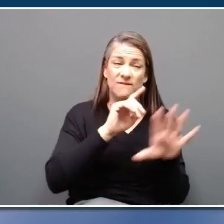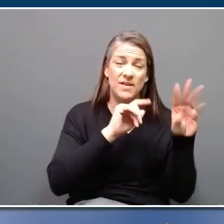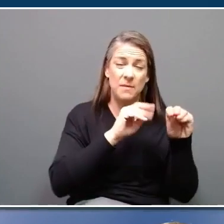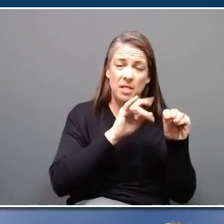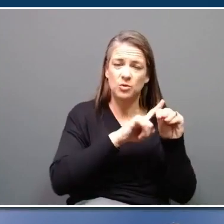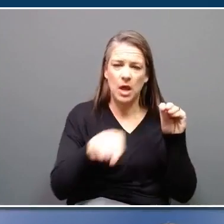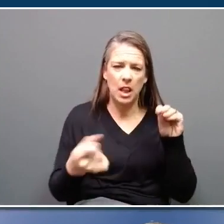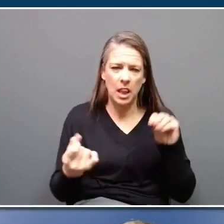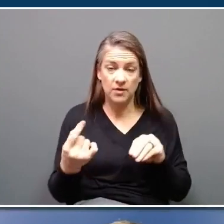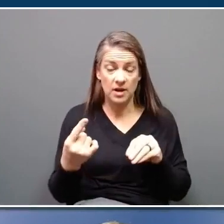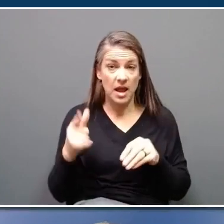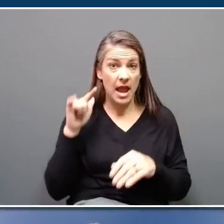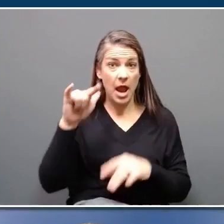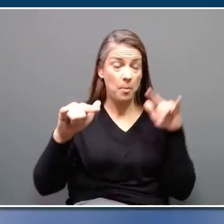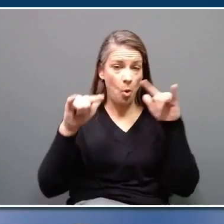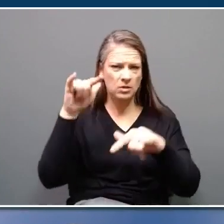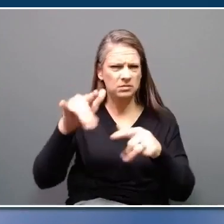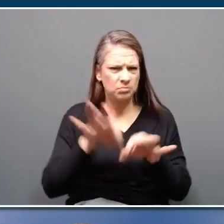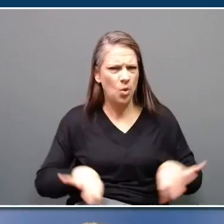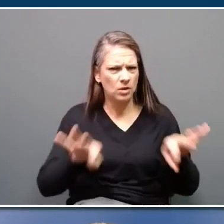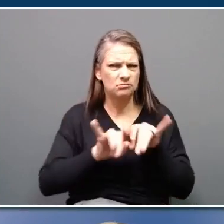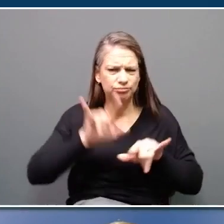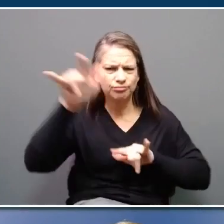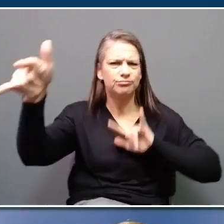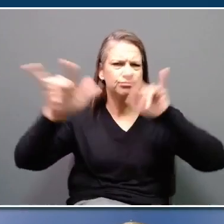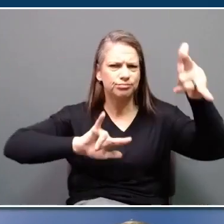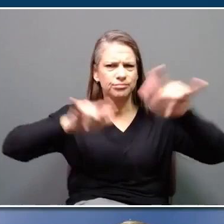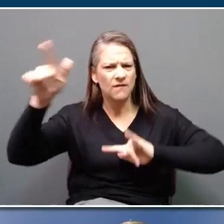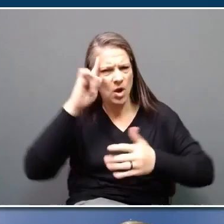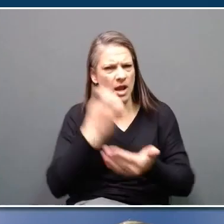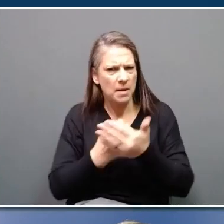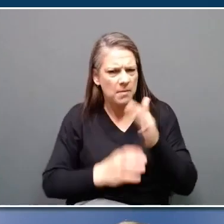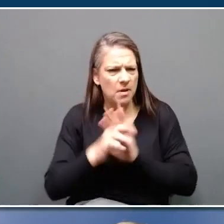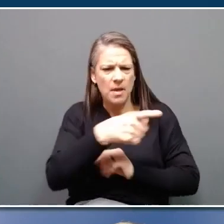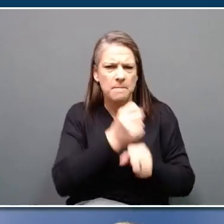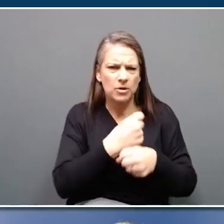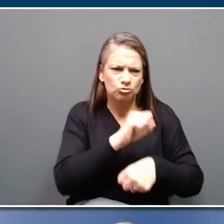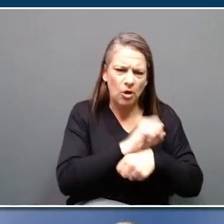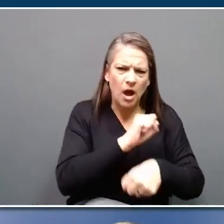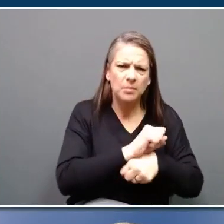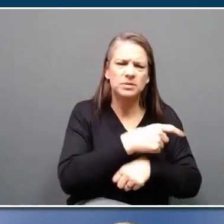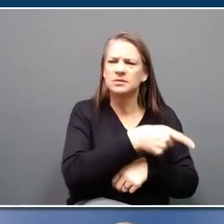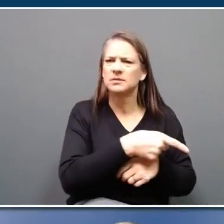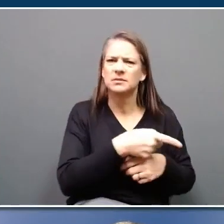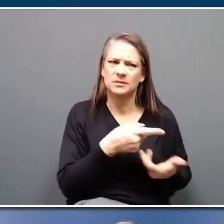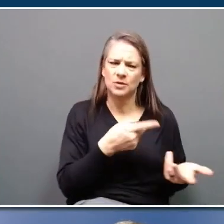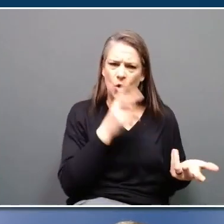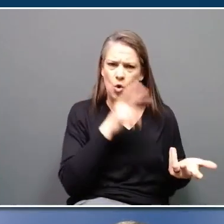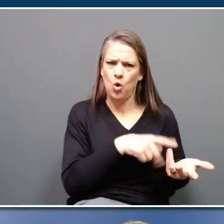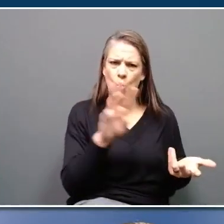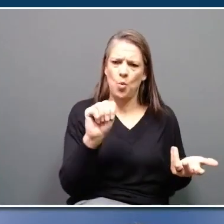airports are gateways to our communities, critical for economic development. They create jobs in their own right. Look at the Muhlenberg